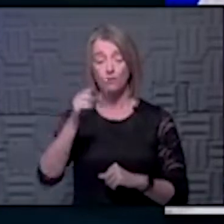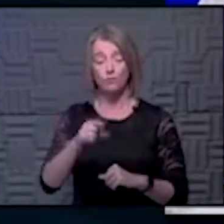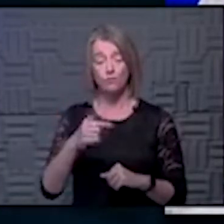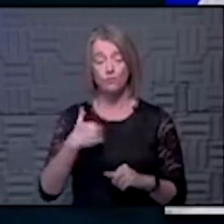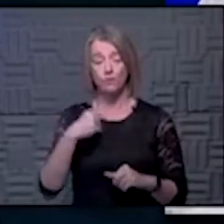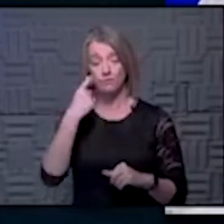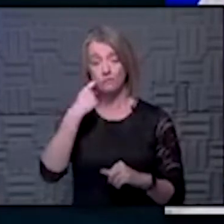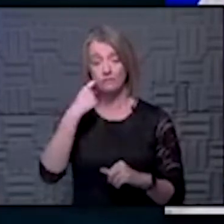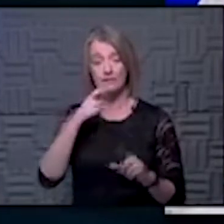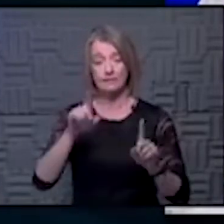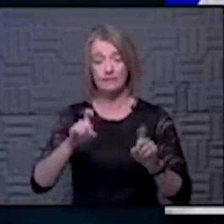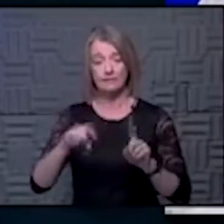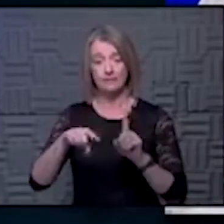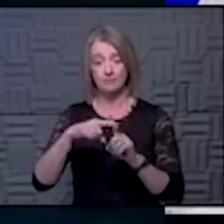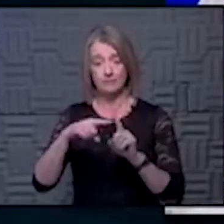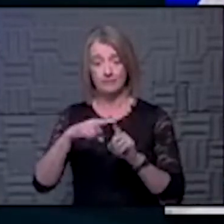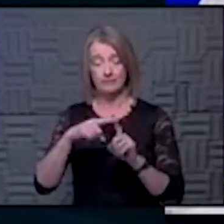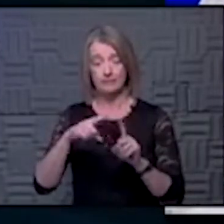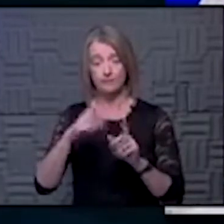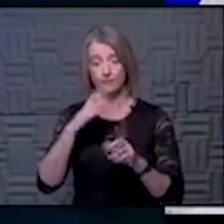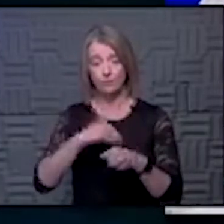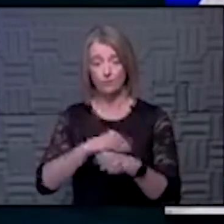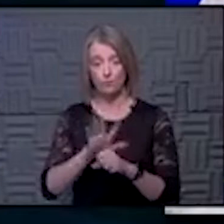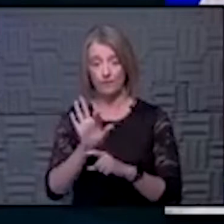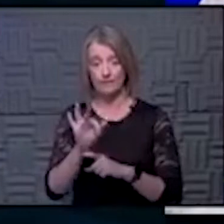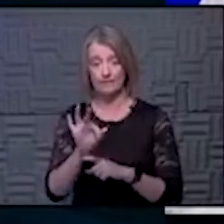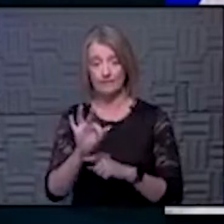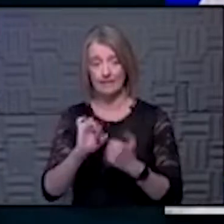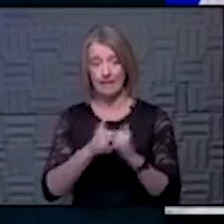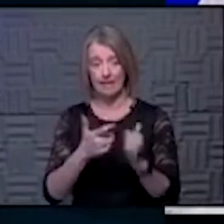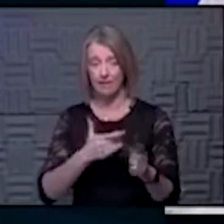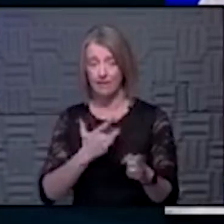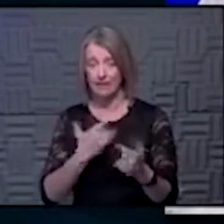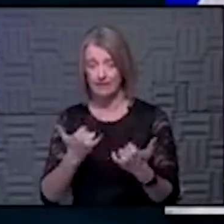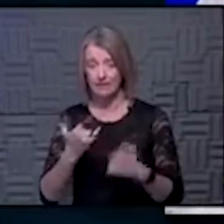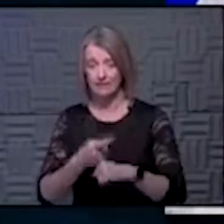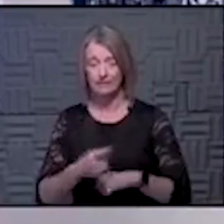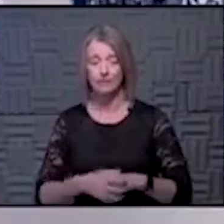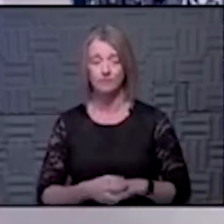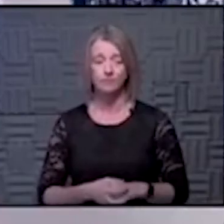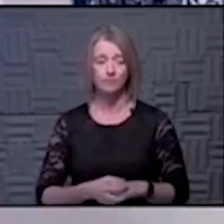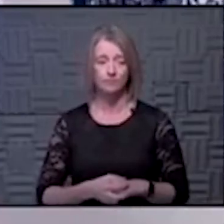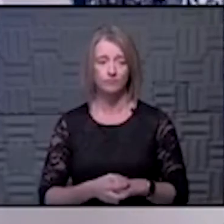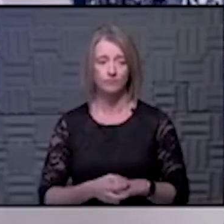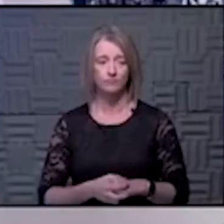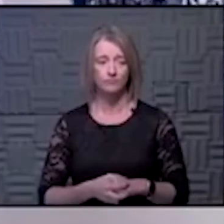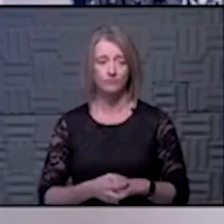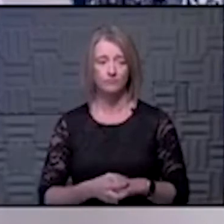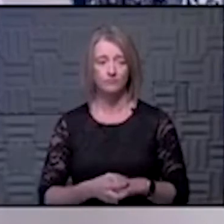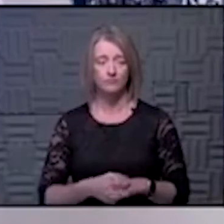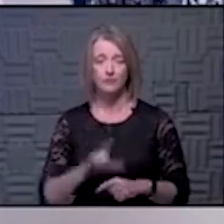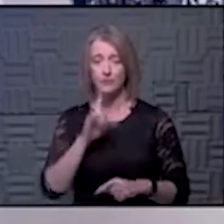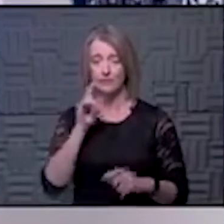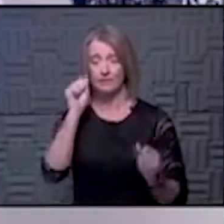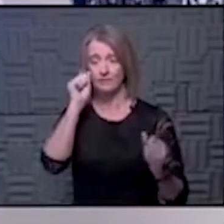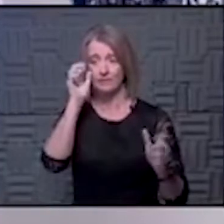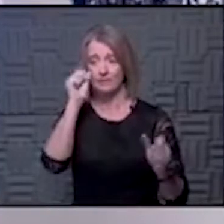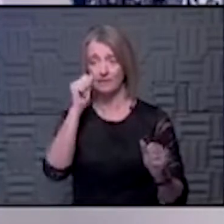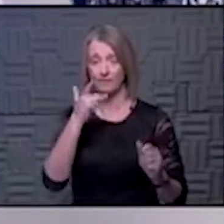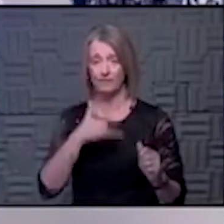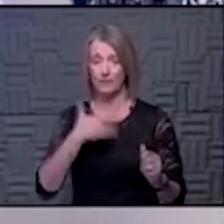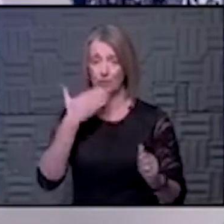had recently tested positive for COVID-19. How are you feeling today? Amazing, actually. Yeah, I feel really